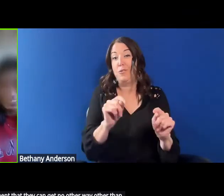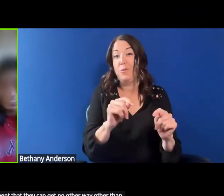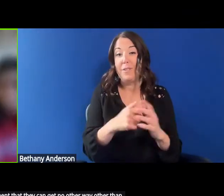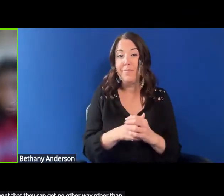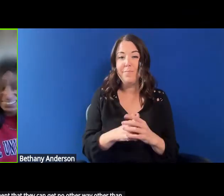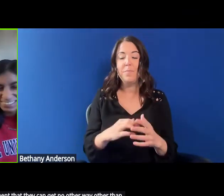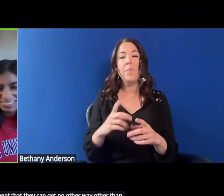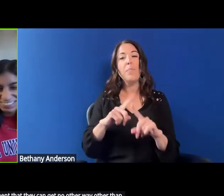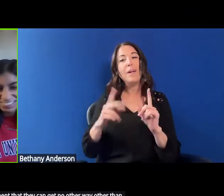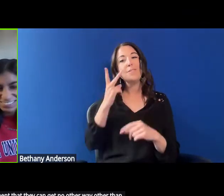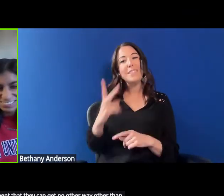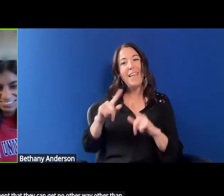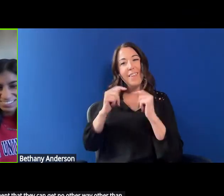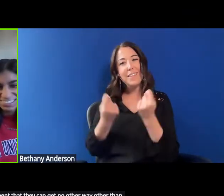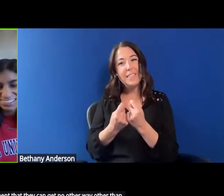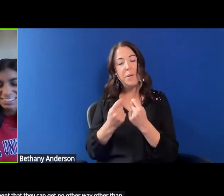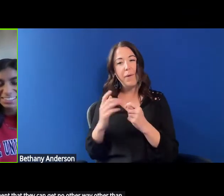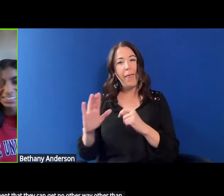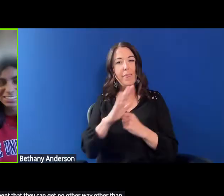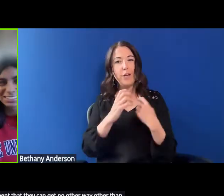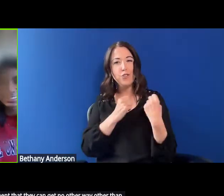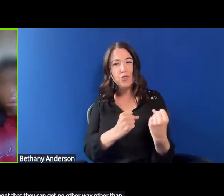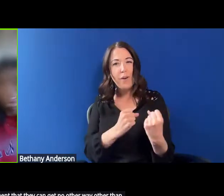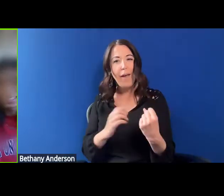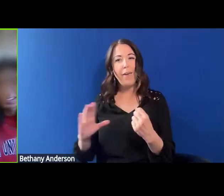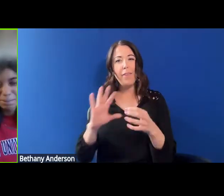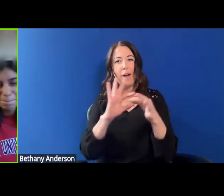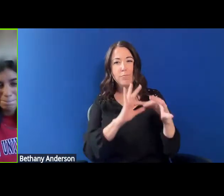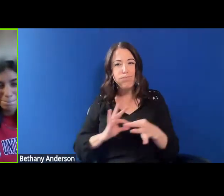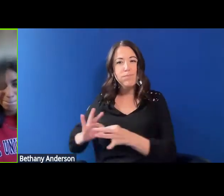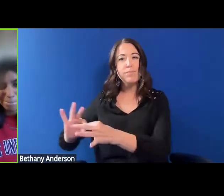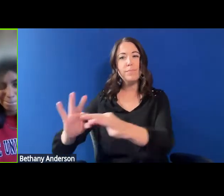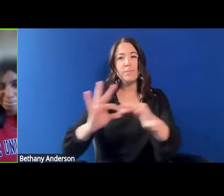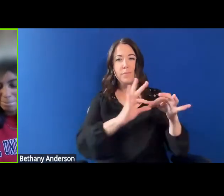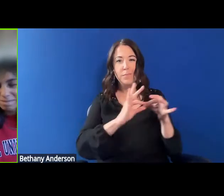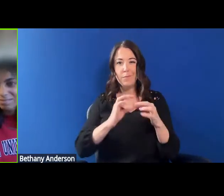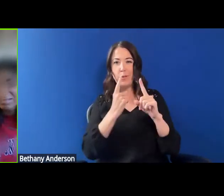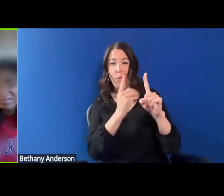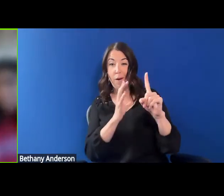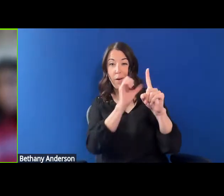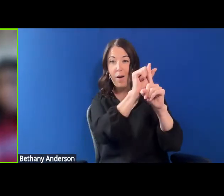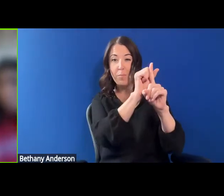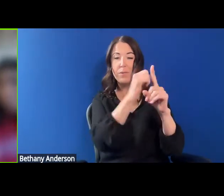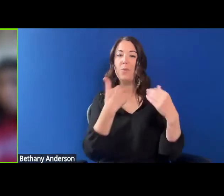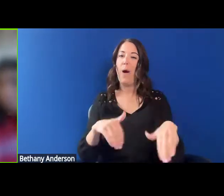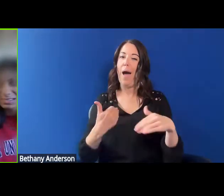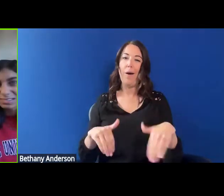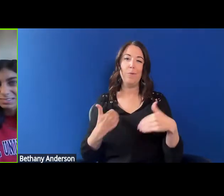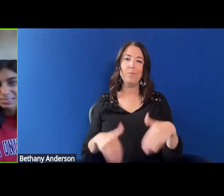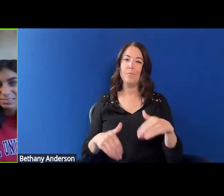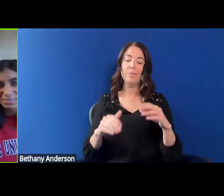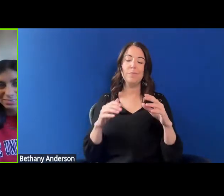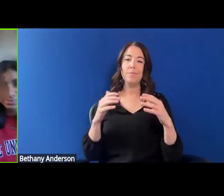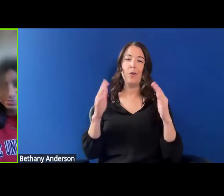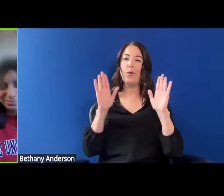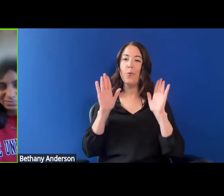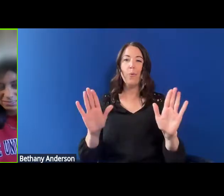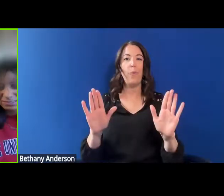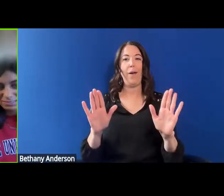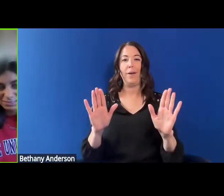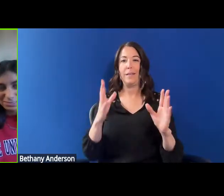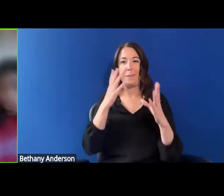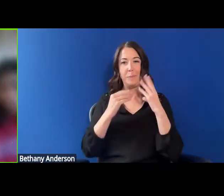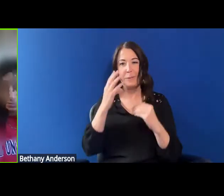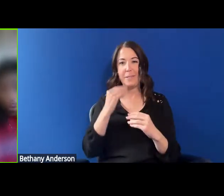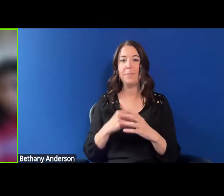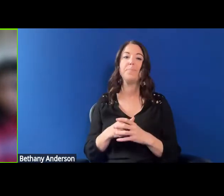their working together to accomplish this was really quite something. So some of the things that I